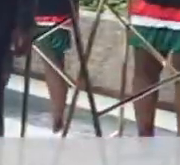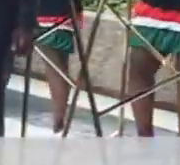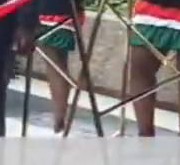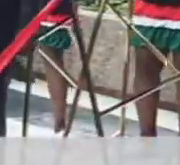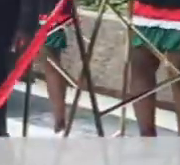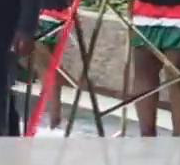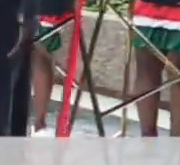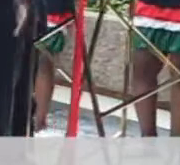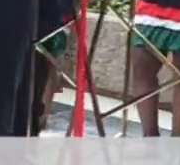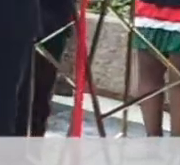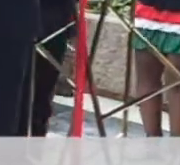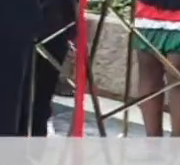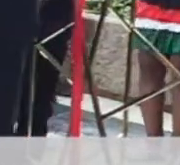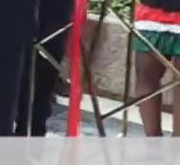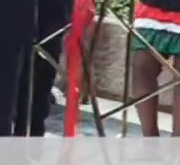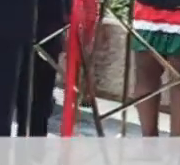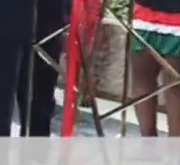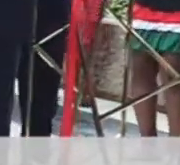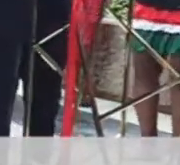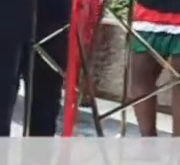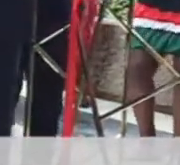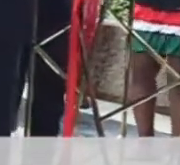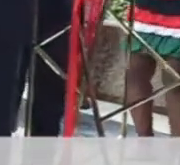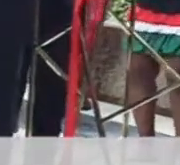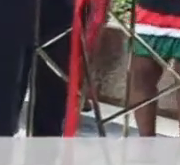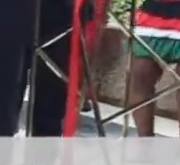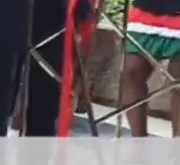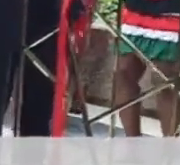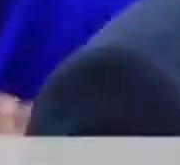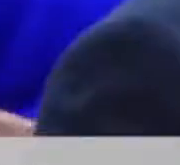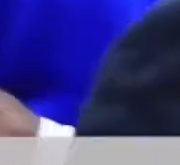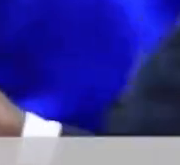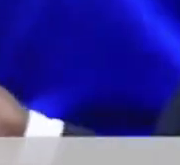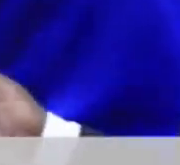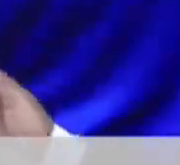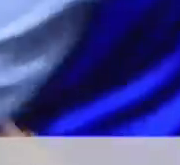And in business news tonight, China Trade Week makes a return.